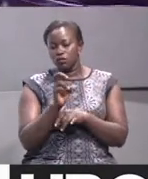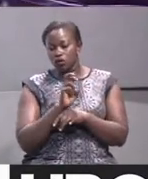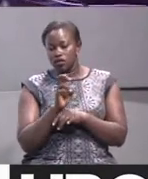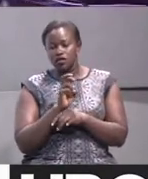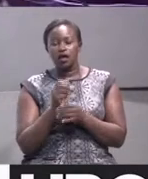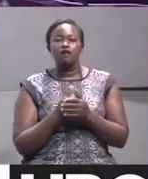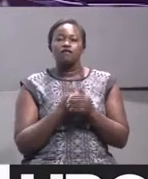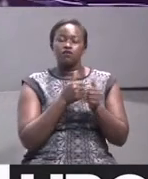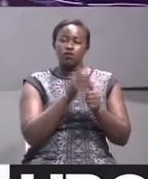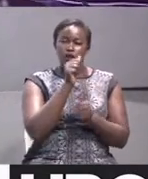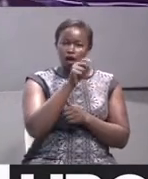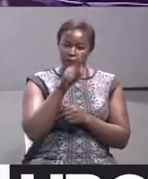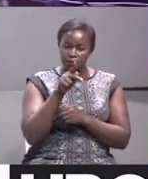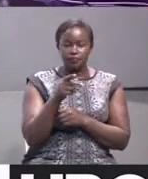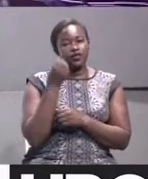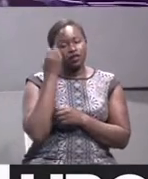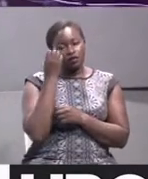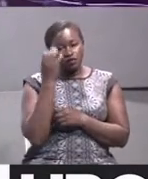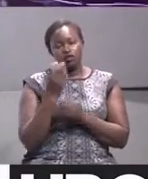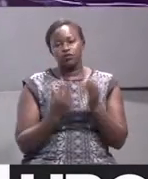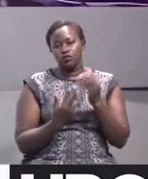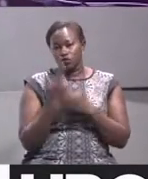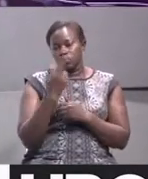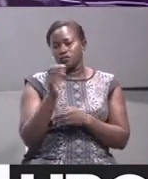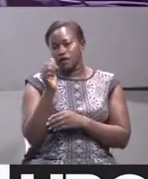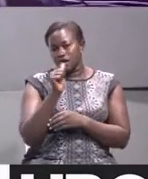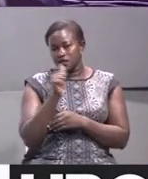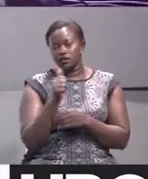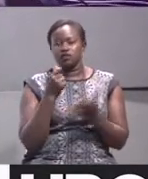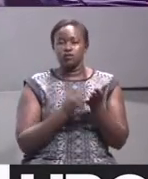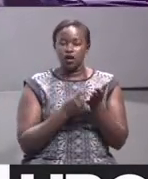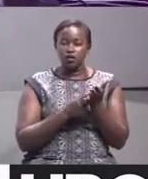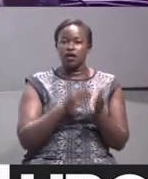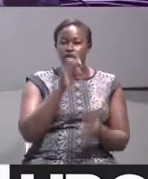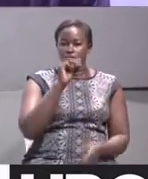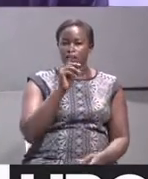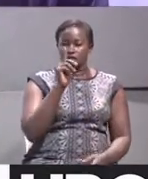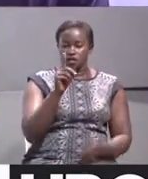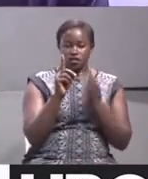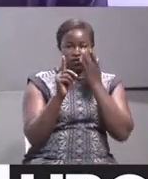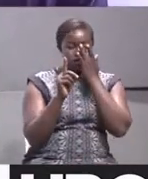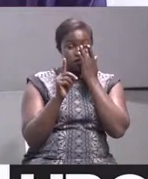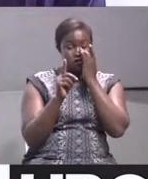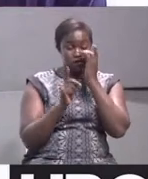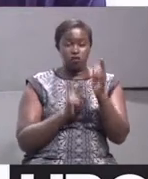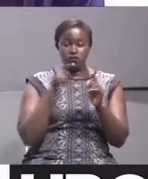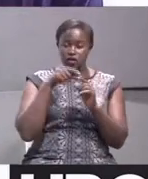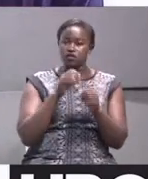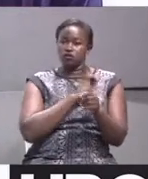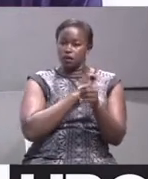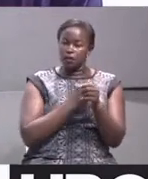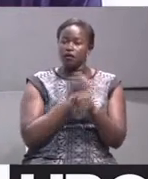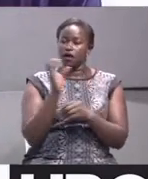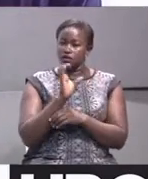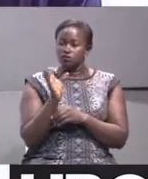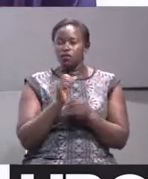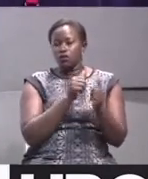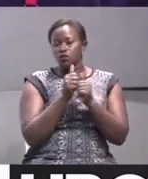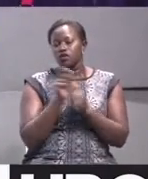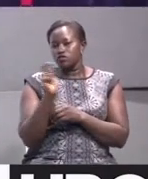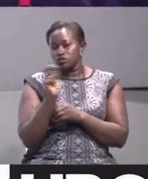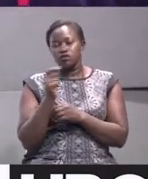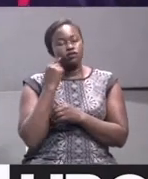application. The innovation, launched by Airtel Uganda's managing director, aims to empower customers with tools for better